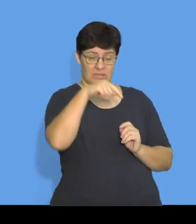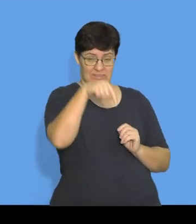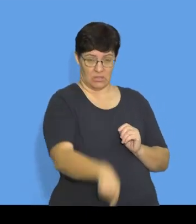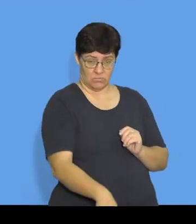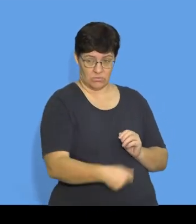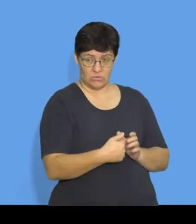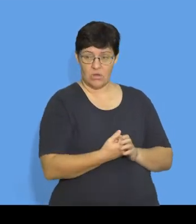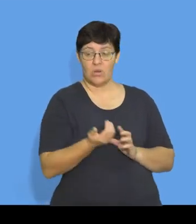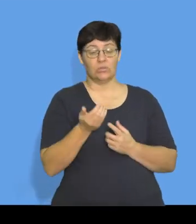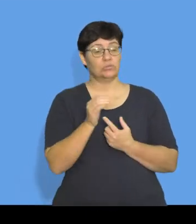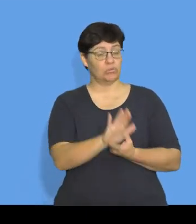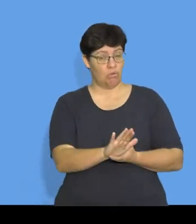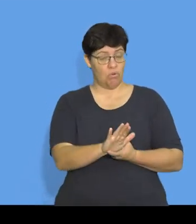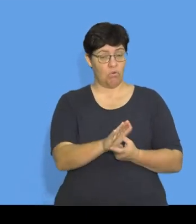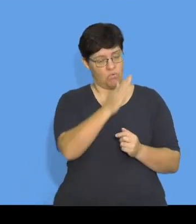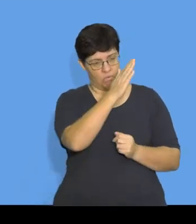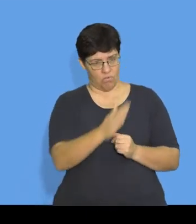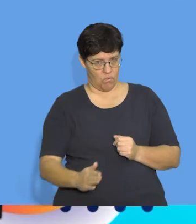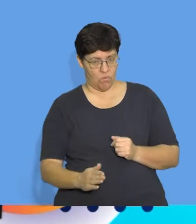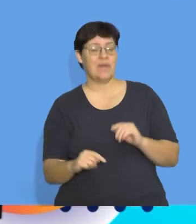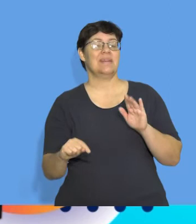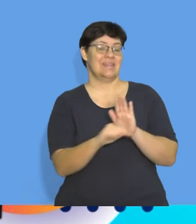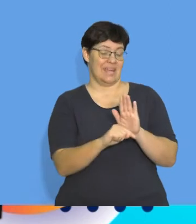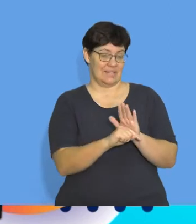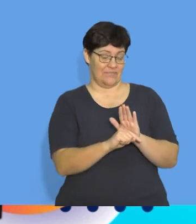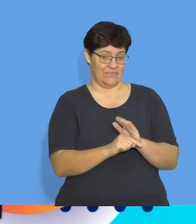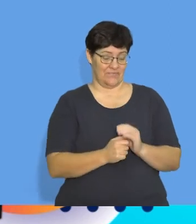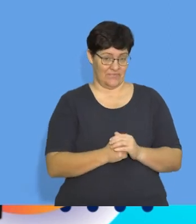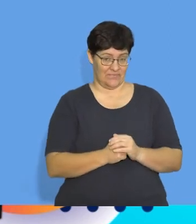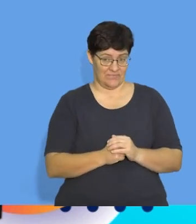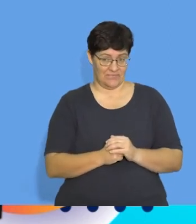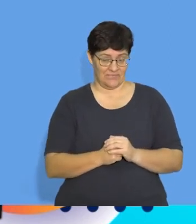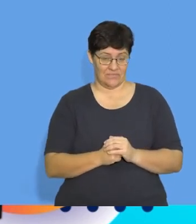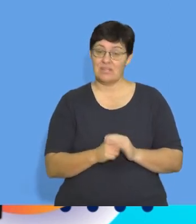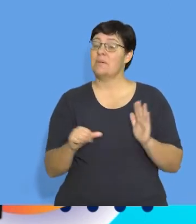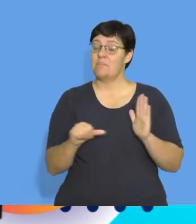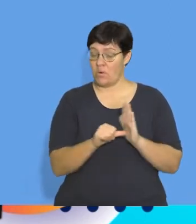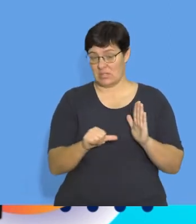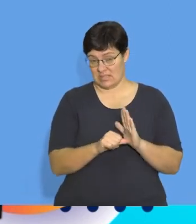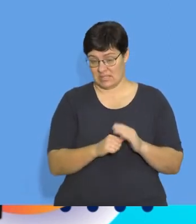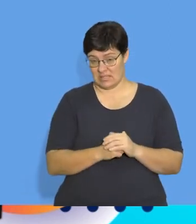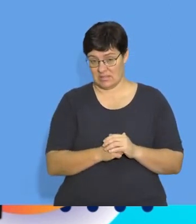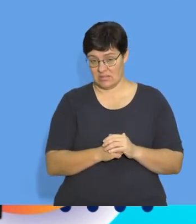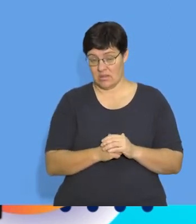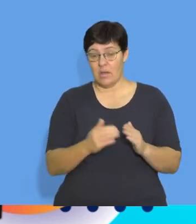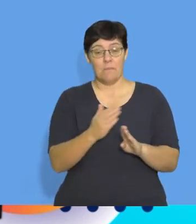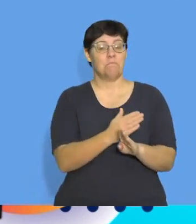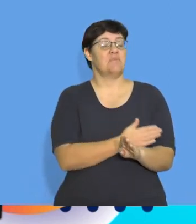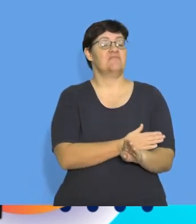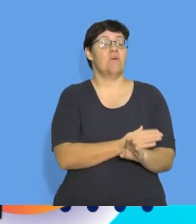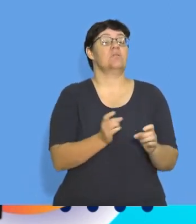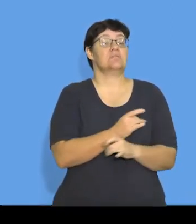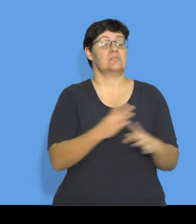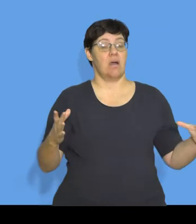they're showing this velocity as being negative. This is very important. So before I even start